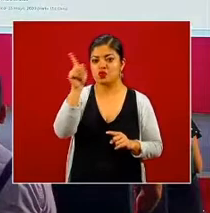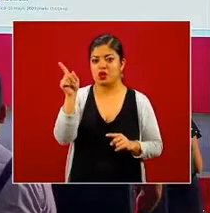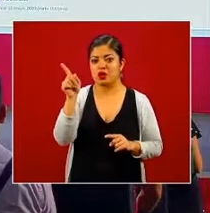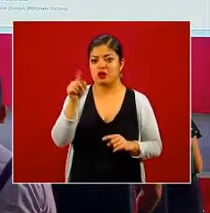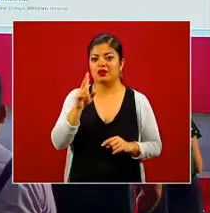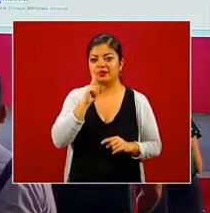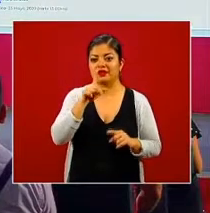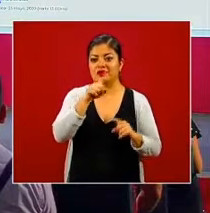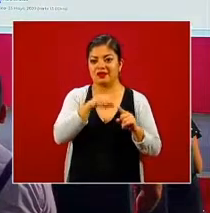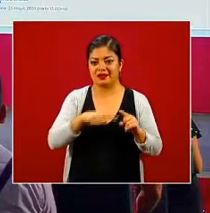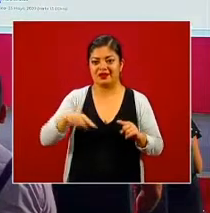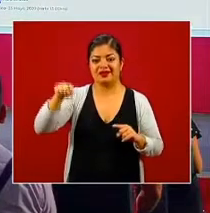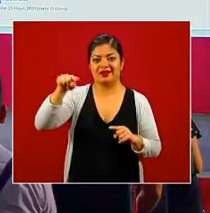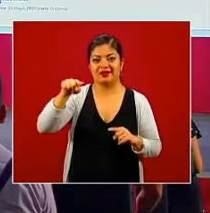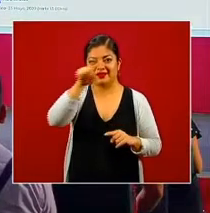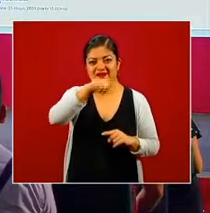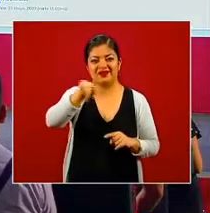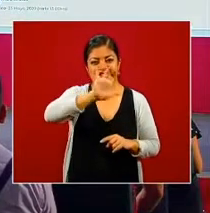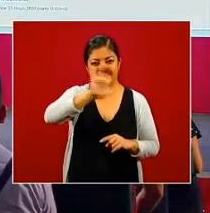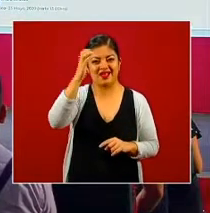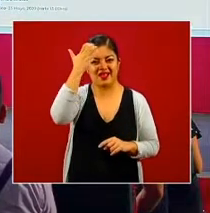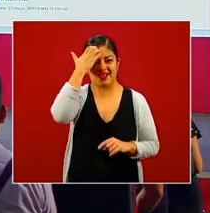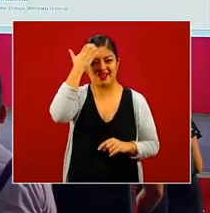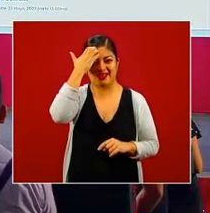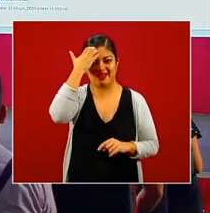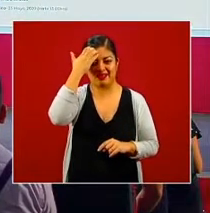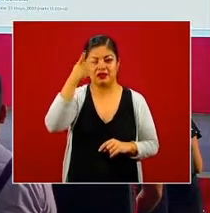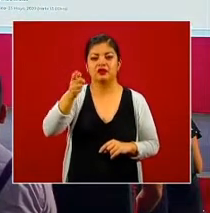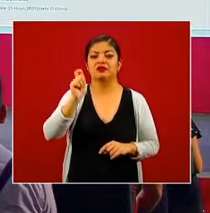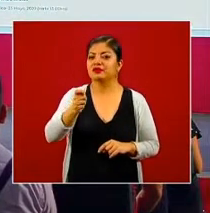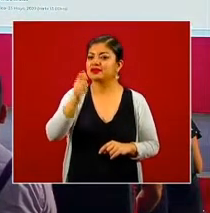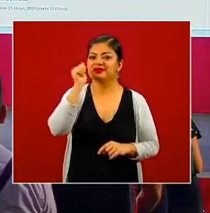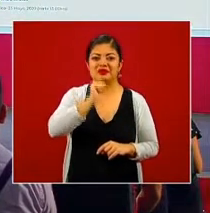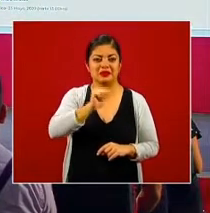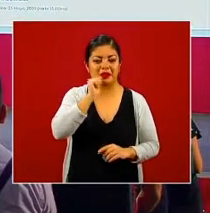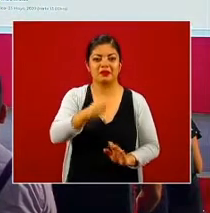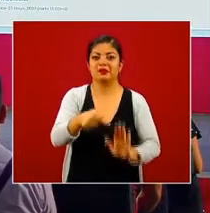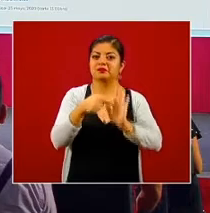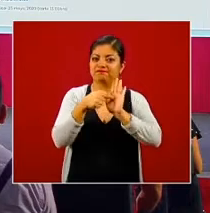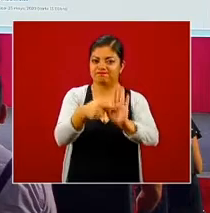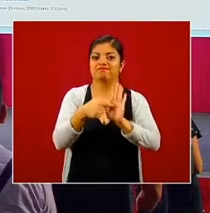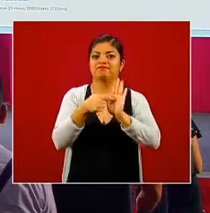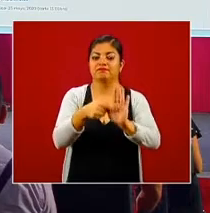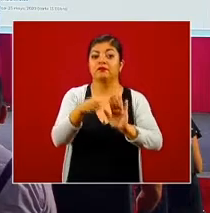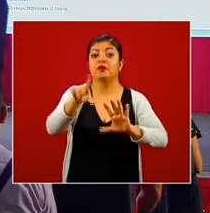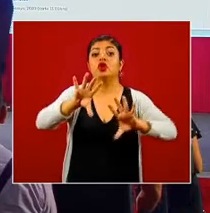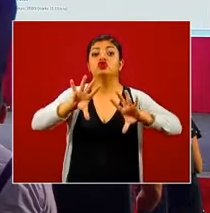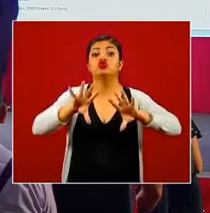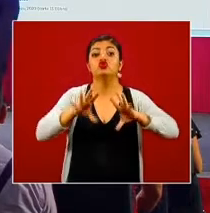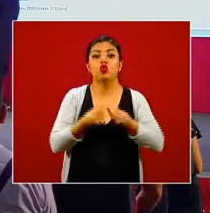This curve. This is the curve that you're all very familiar with. We show it to you each